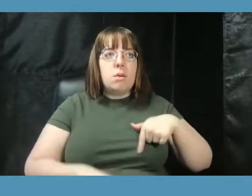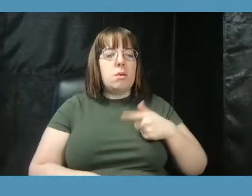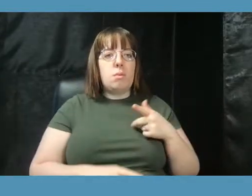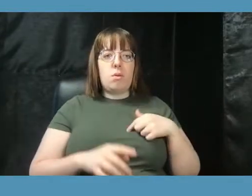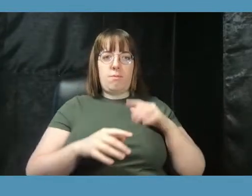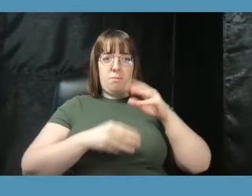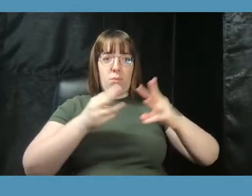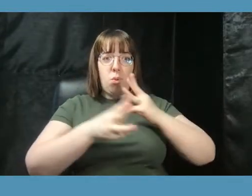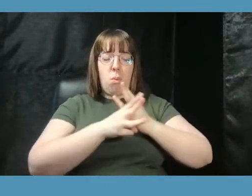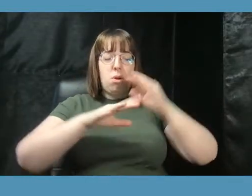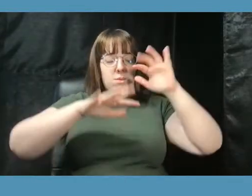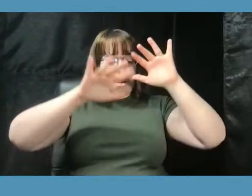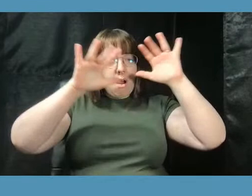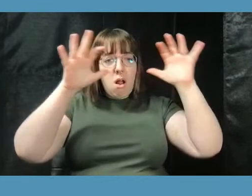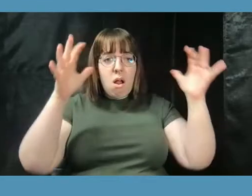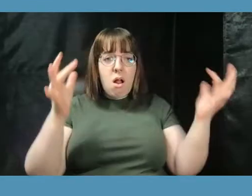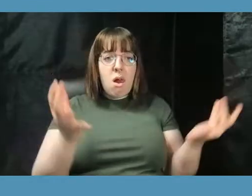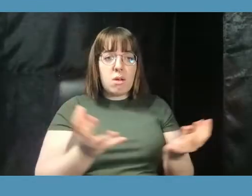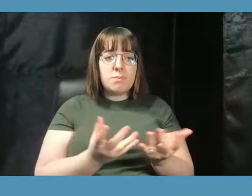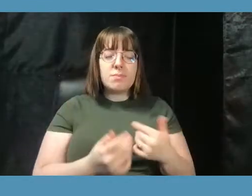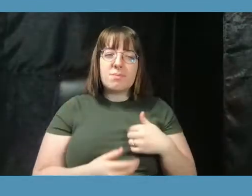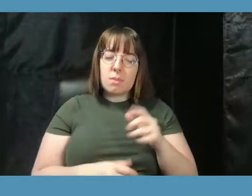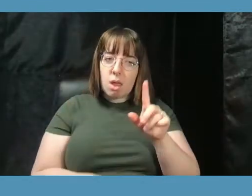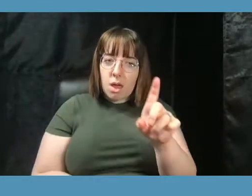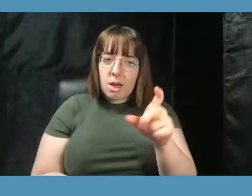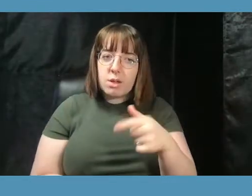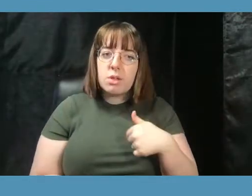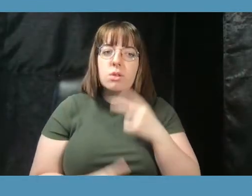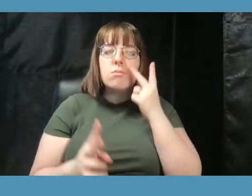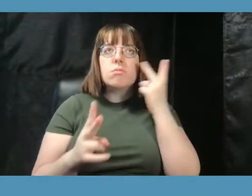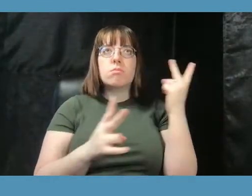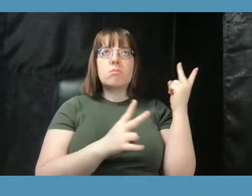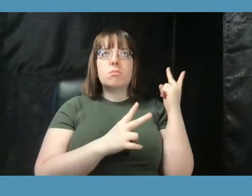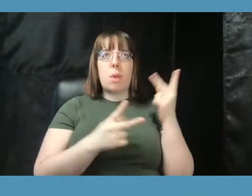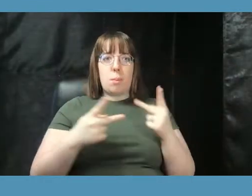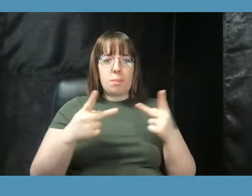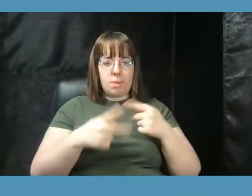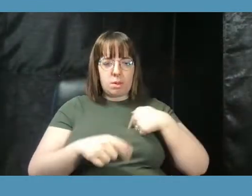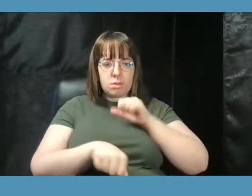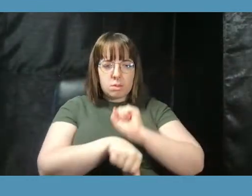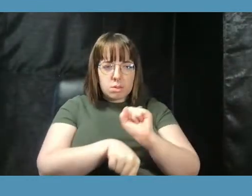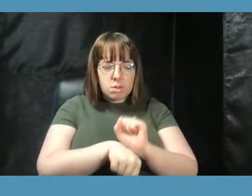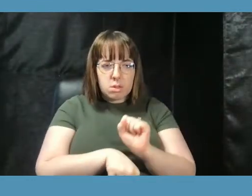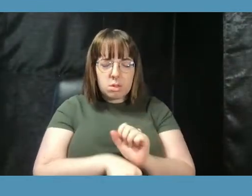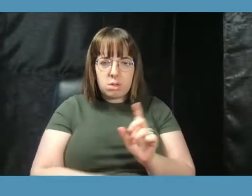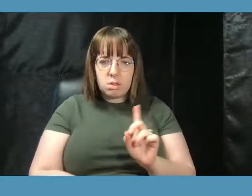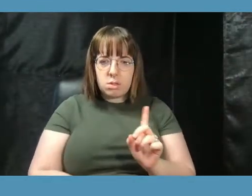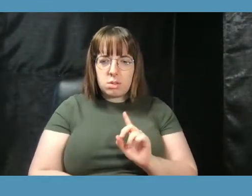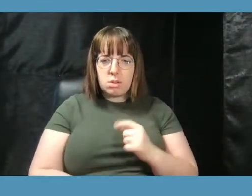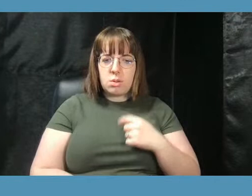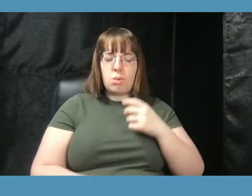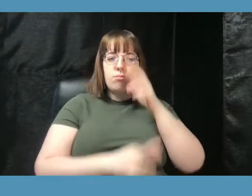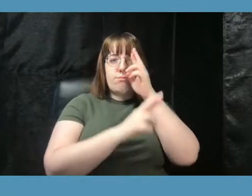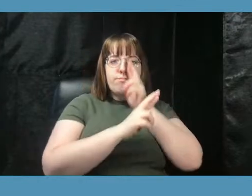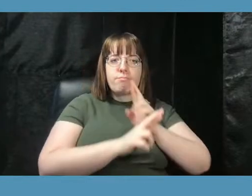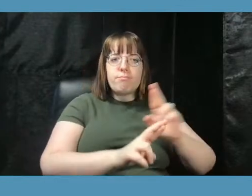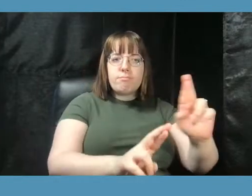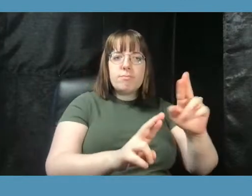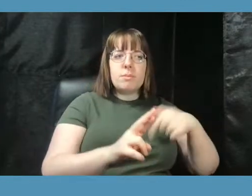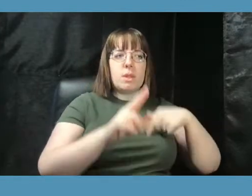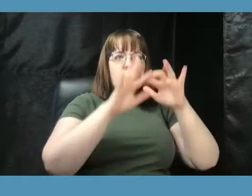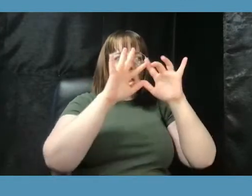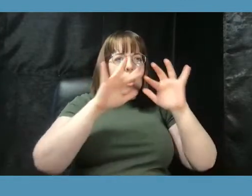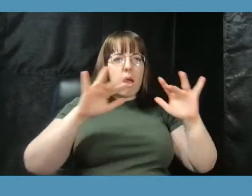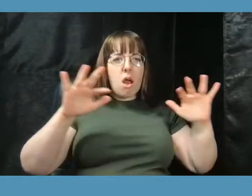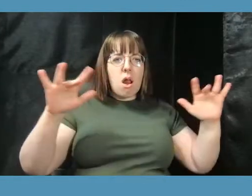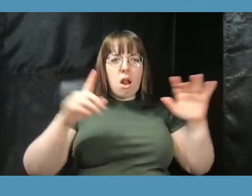We ask you to reflect on the place where you reside and work, and to respect the diversity of cultures and experiences that